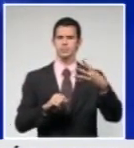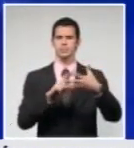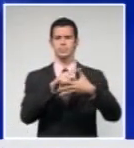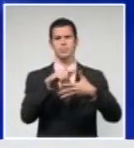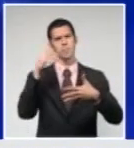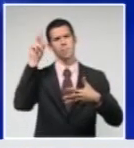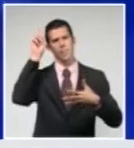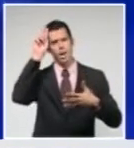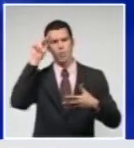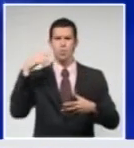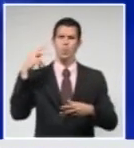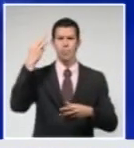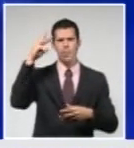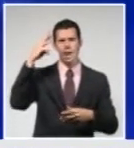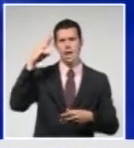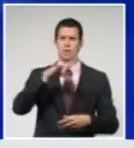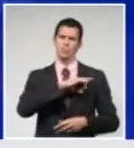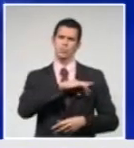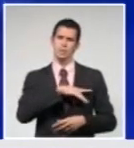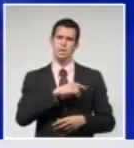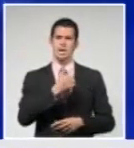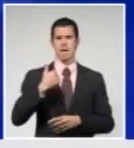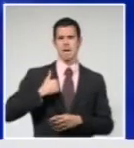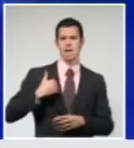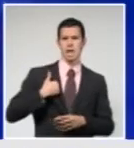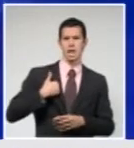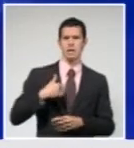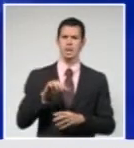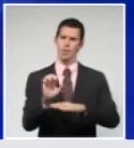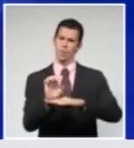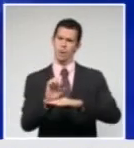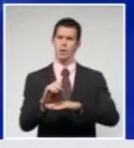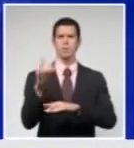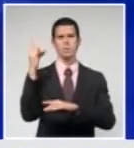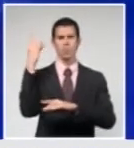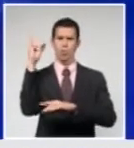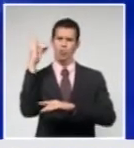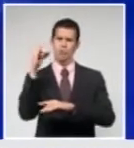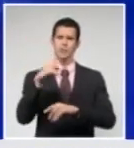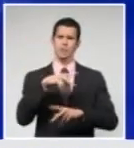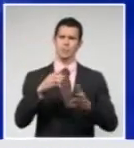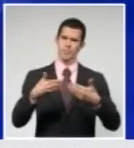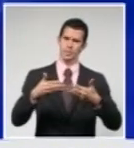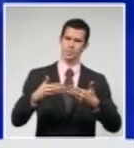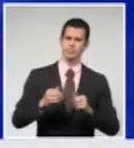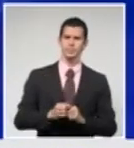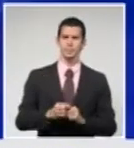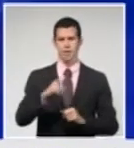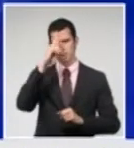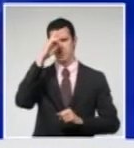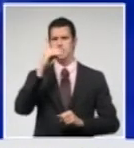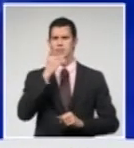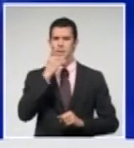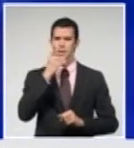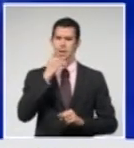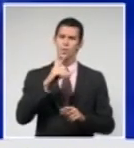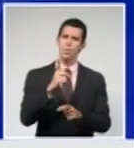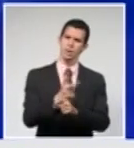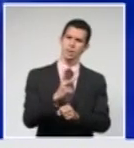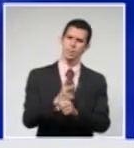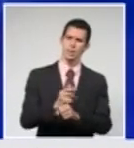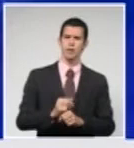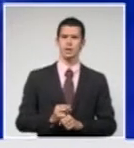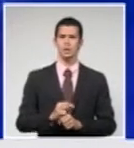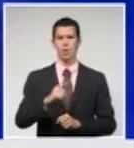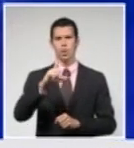Costa Rica, and Honduras. These are the 15 countries with the highest number of cases in the